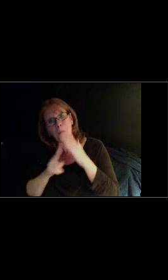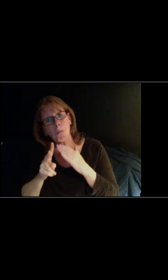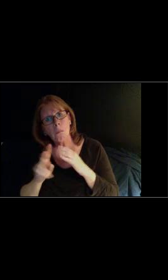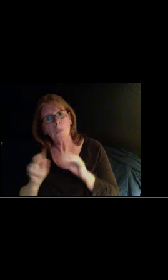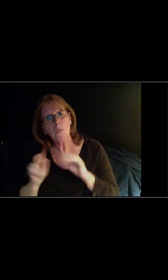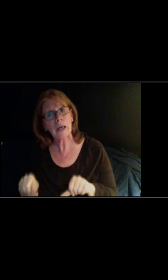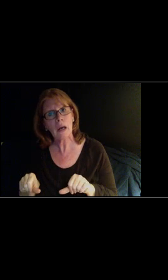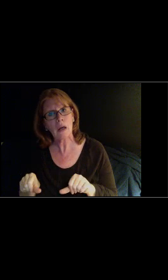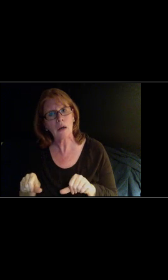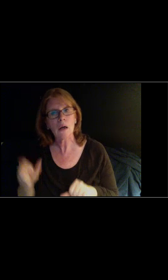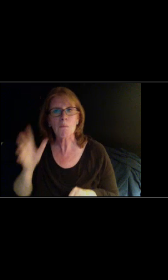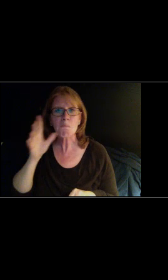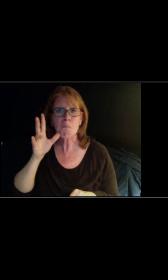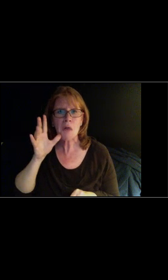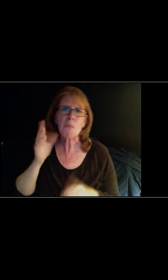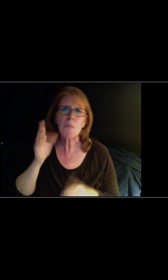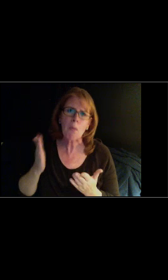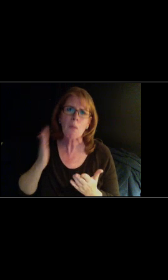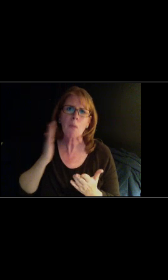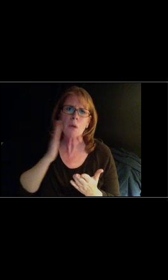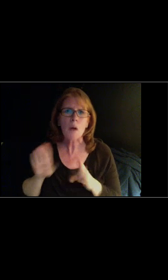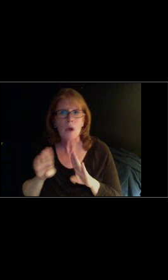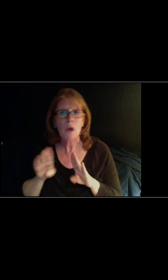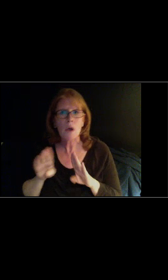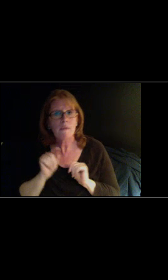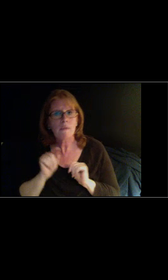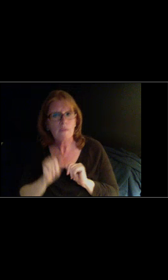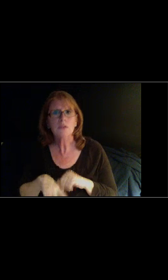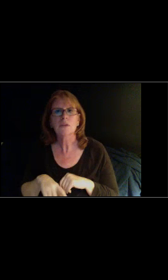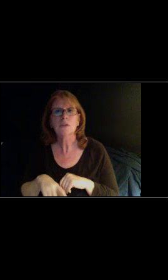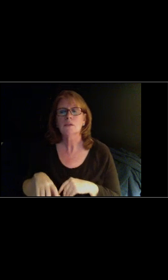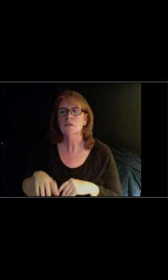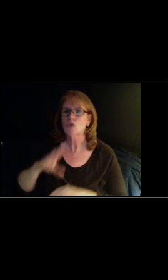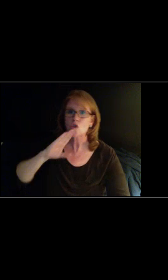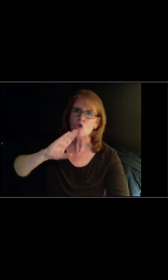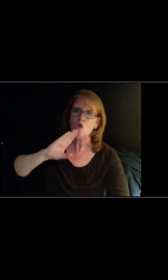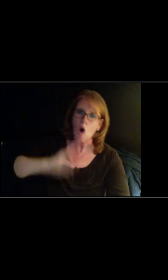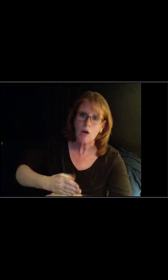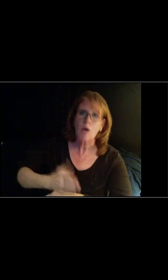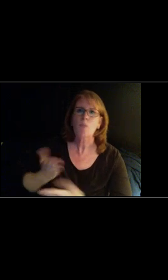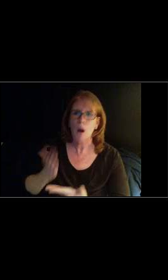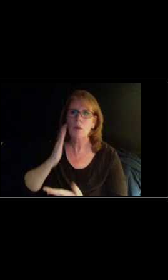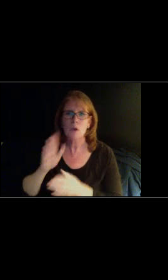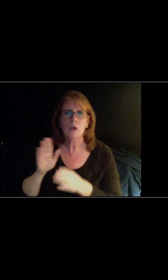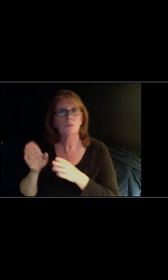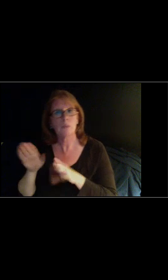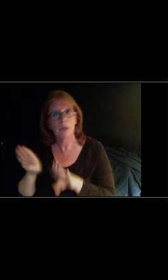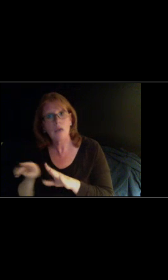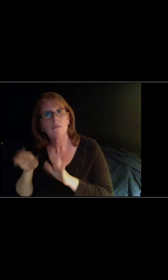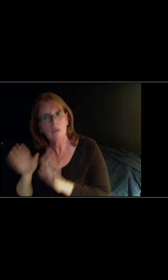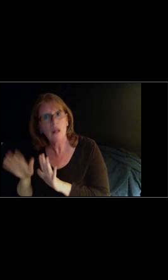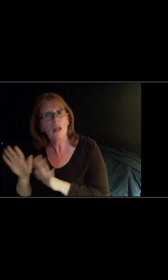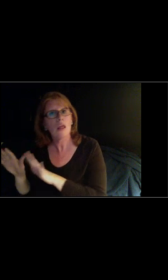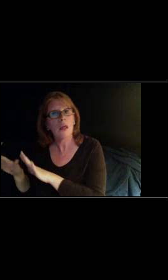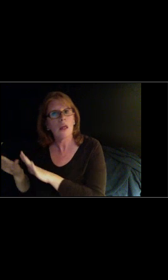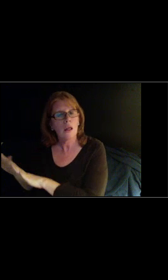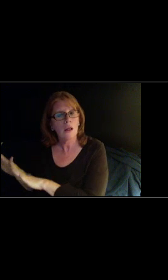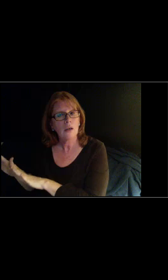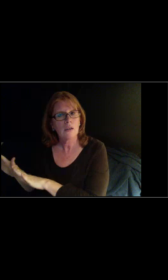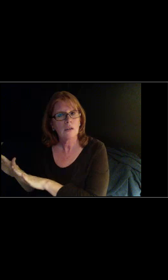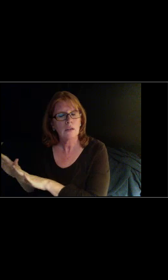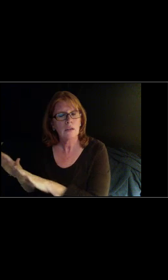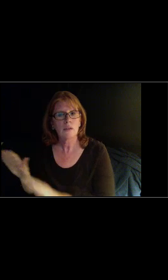my behavior can be predictable. If I'm in my mother role, I would behave in such and such a way. If I was a daughter,